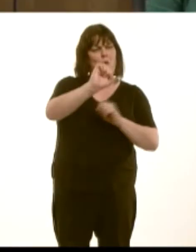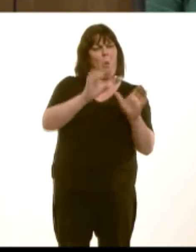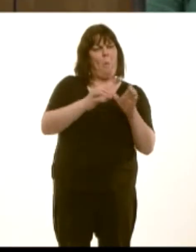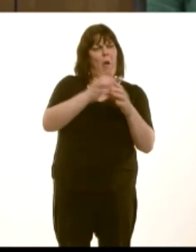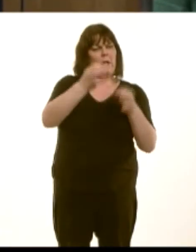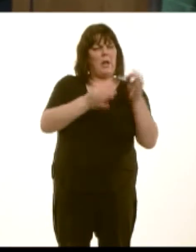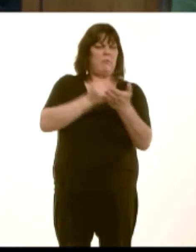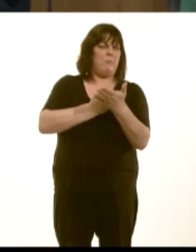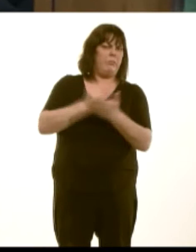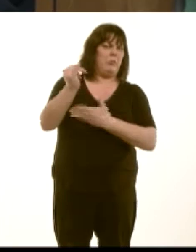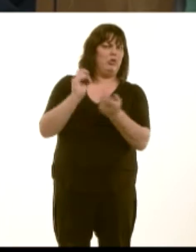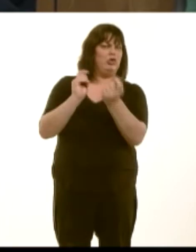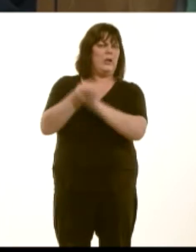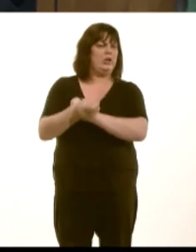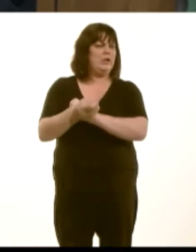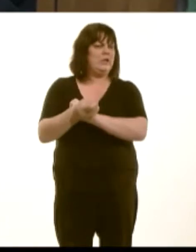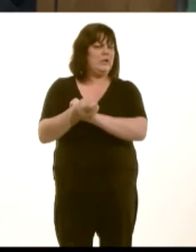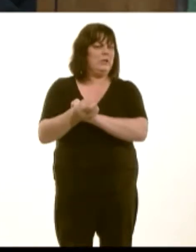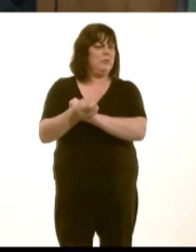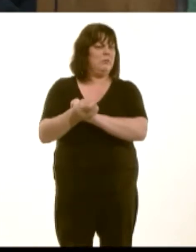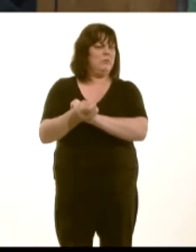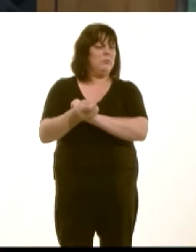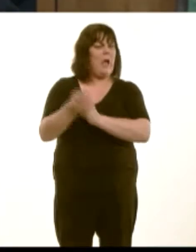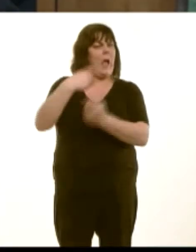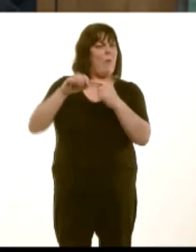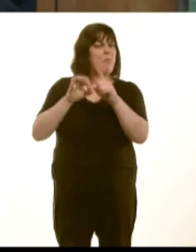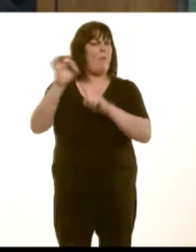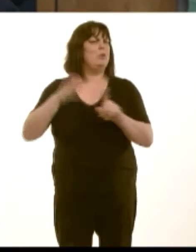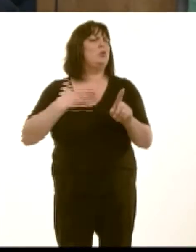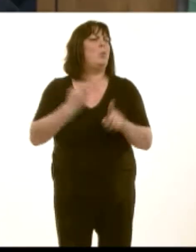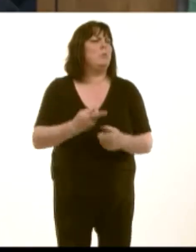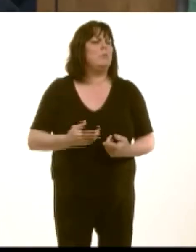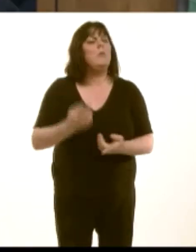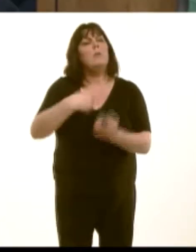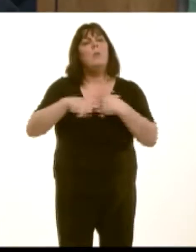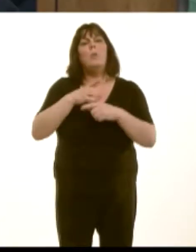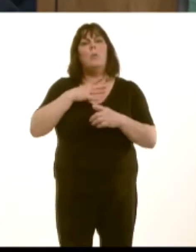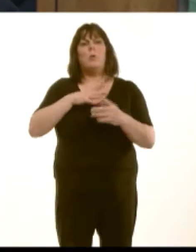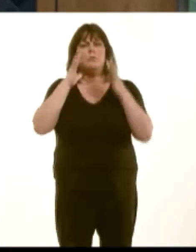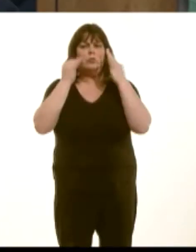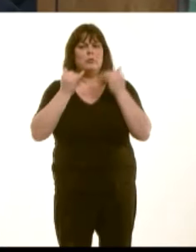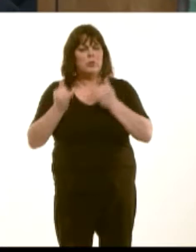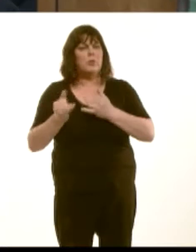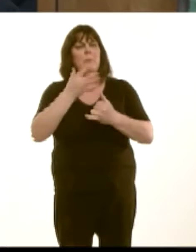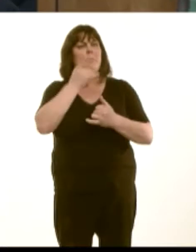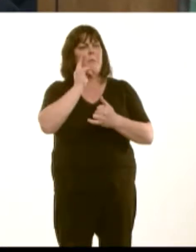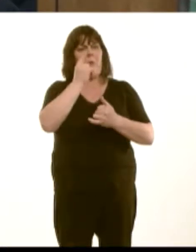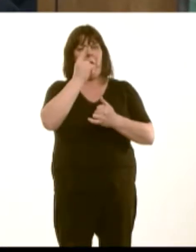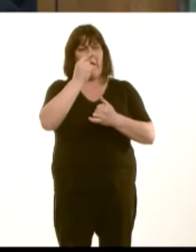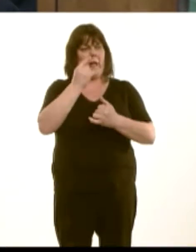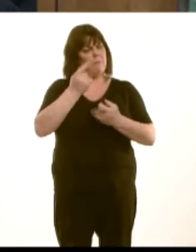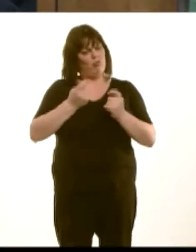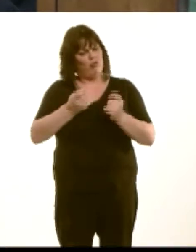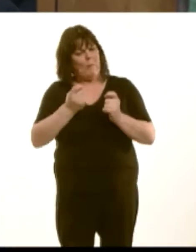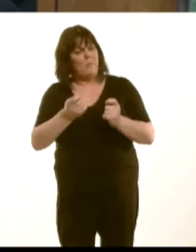have taken place. We want to ensure, of course, that people can receive treatment as close to their